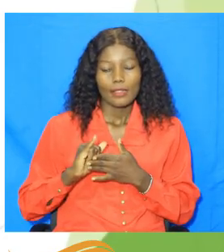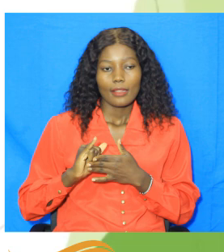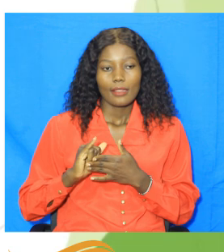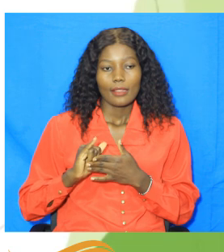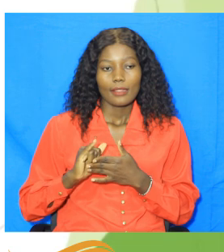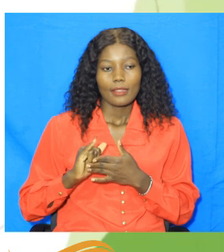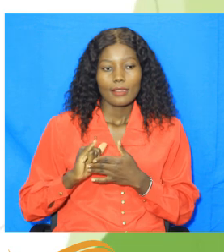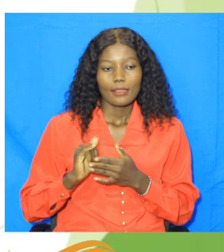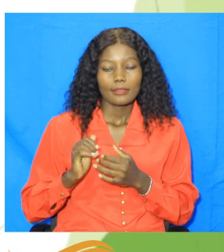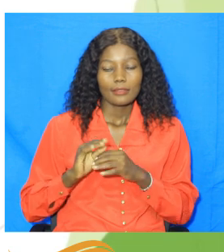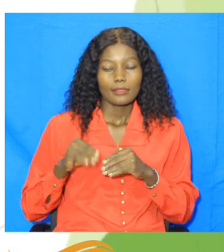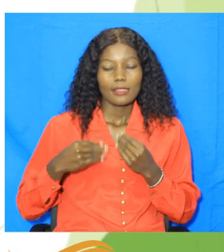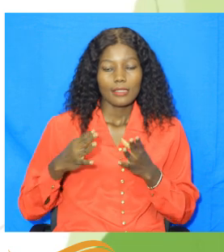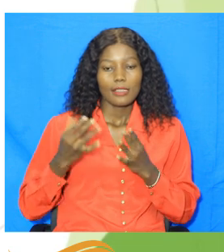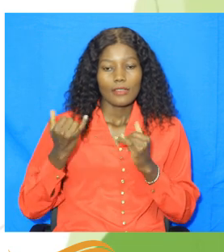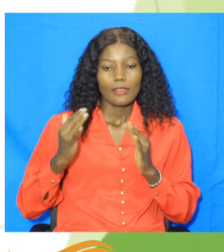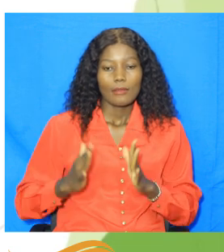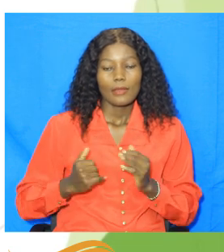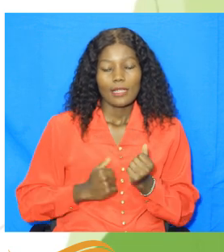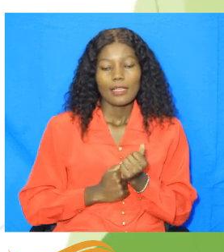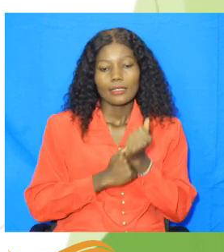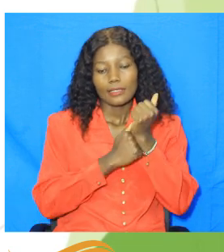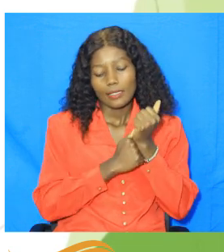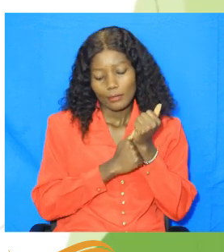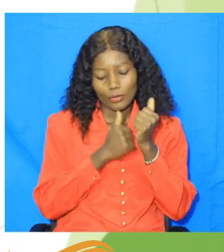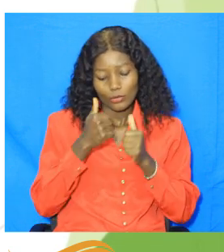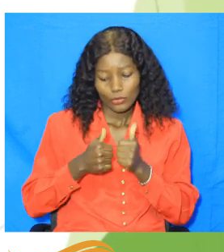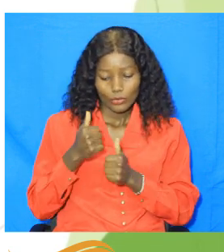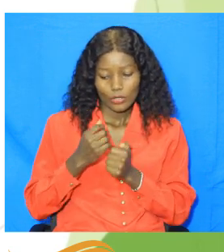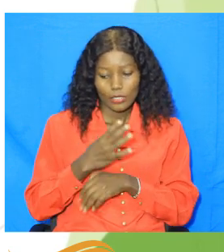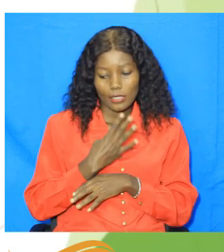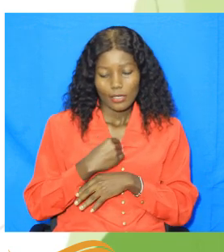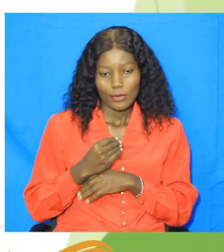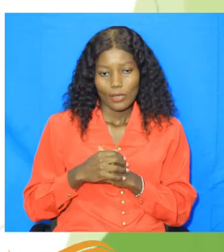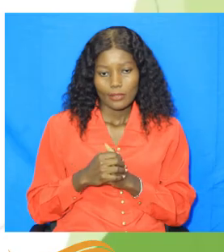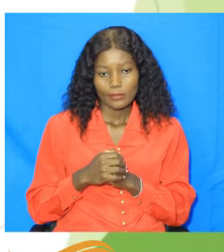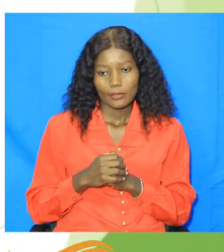their athletes that support that they need.